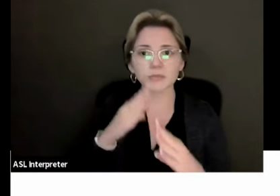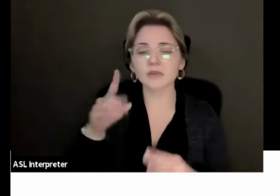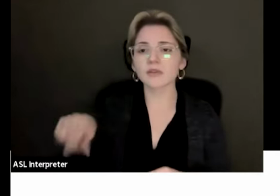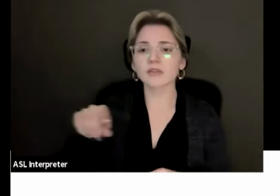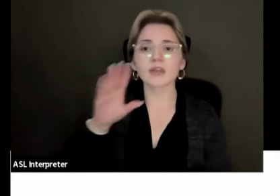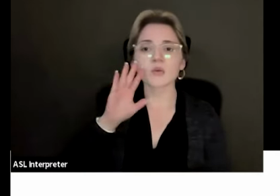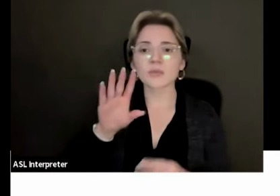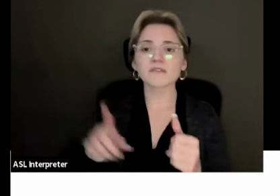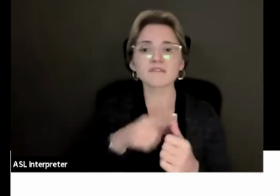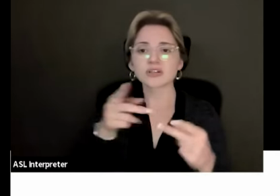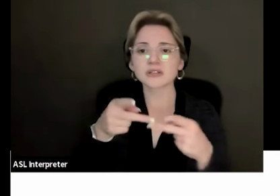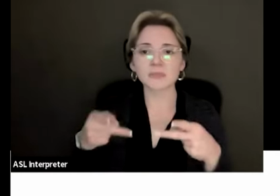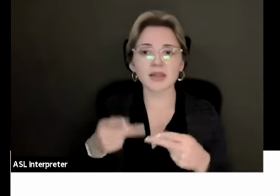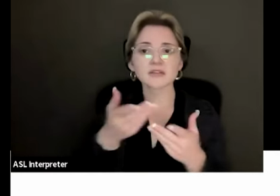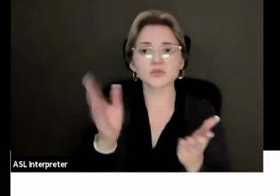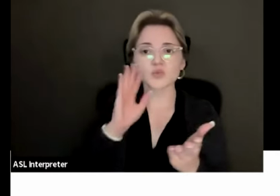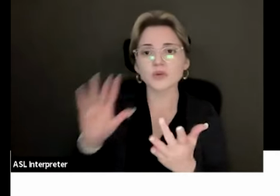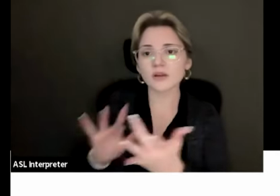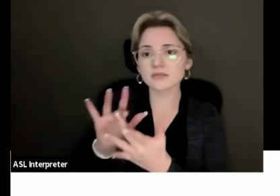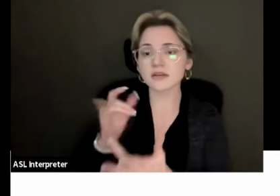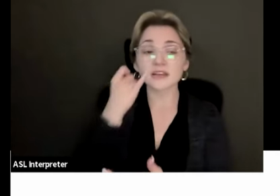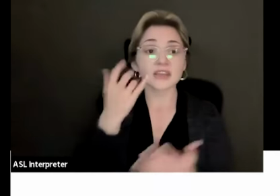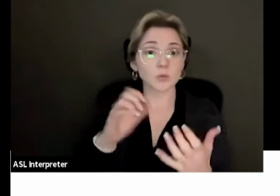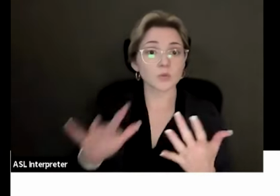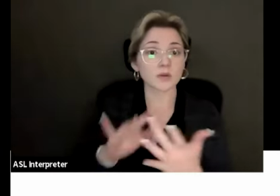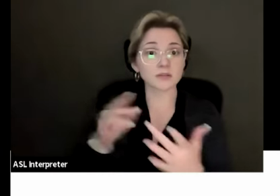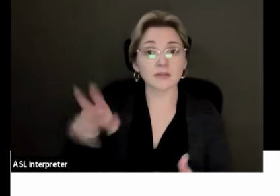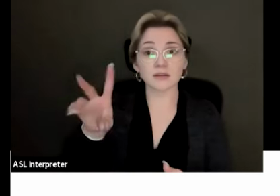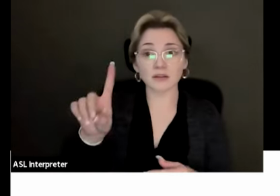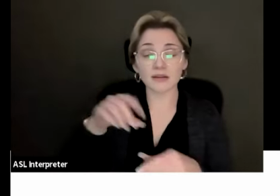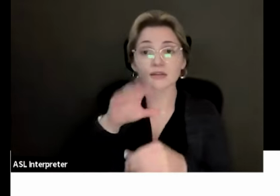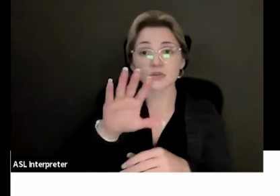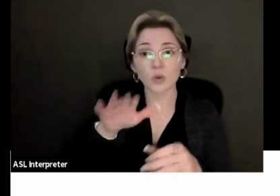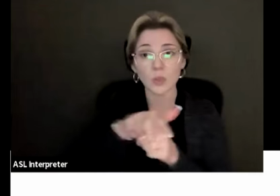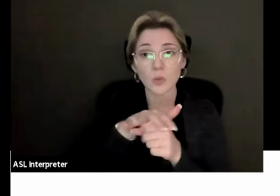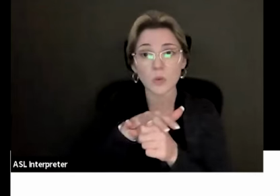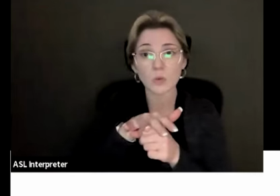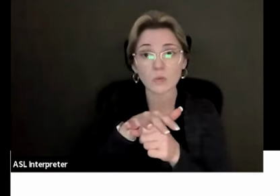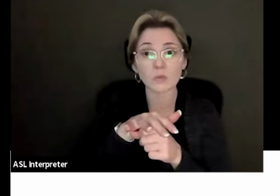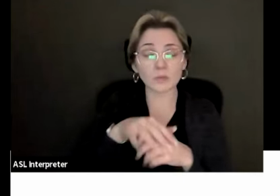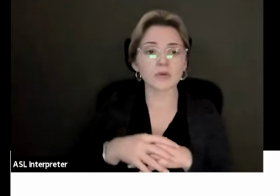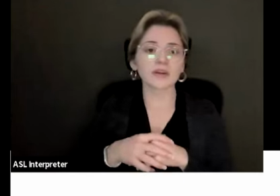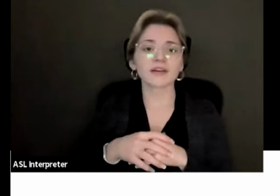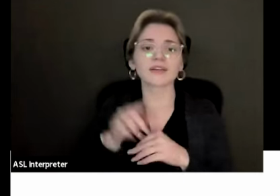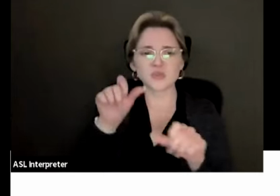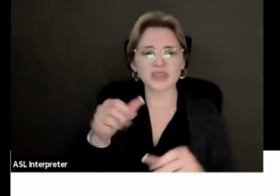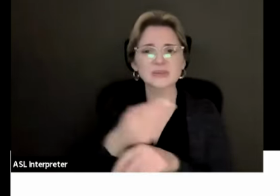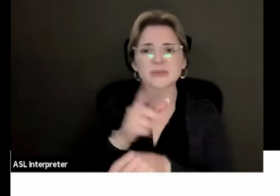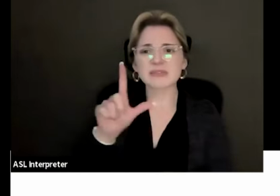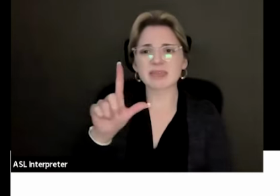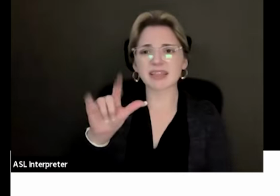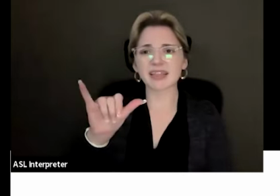first place that you're going to contact if you're wanting to contact HUD in your local area. And you can use that link that I was talking about